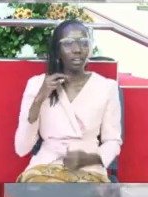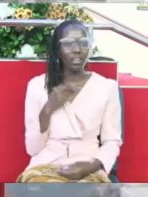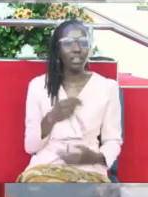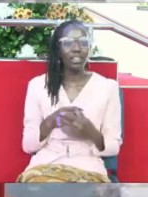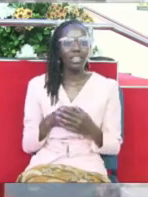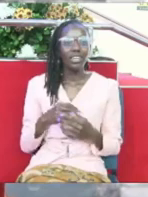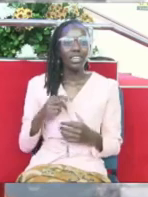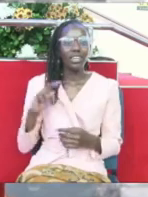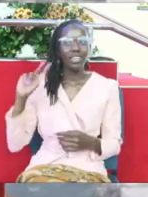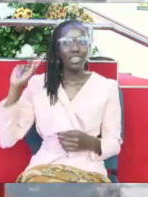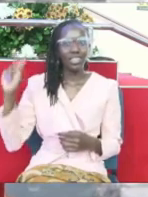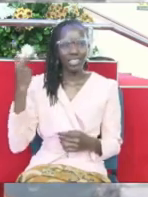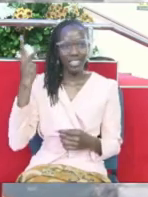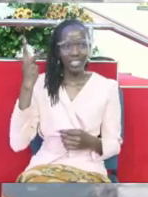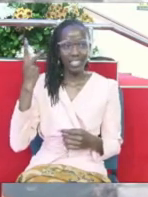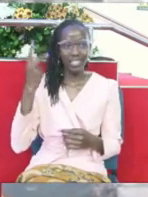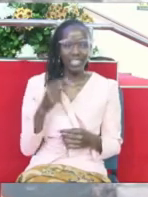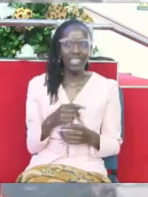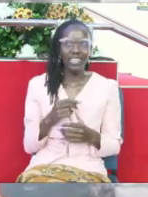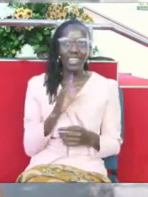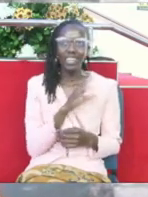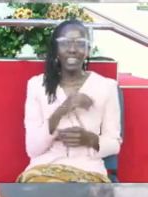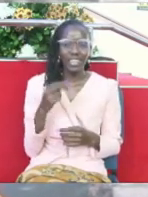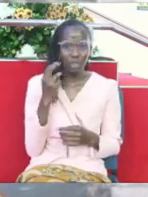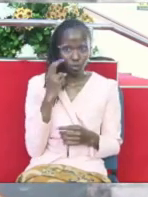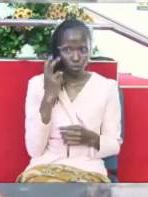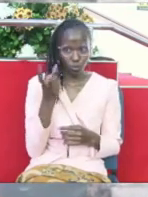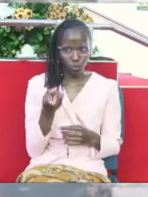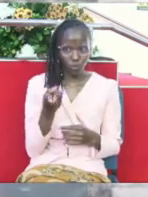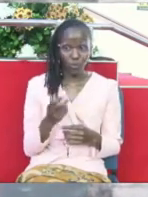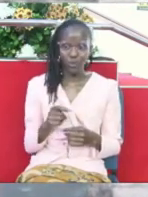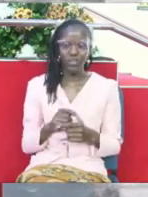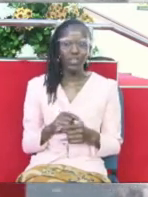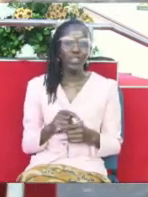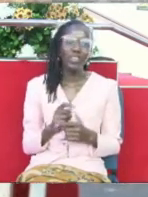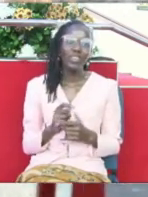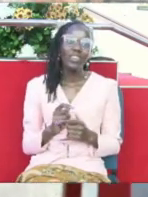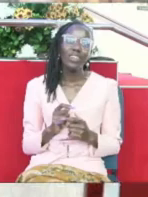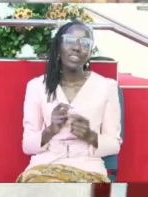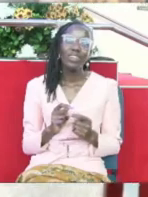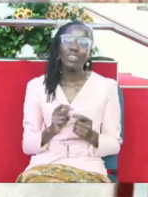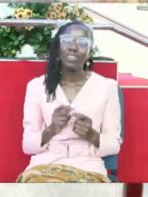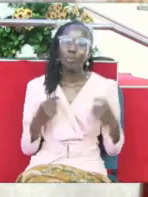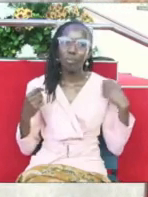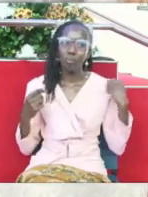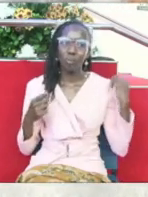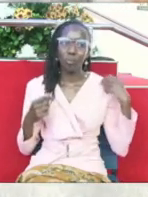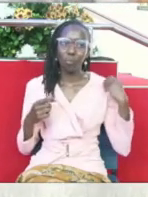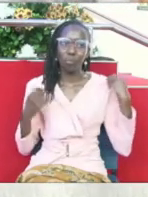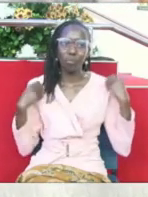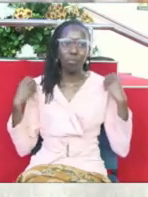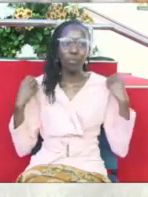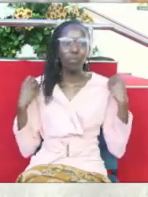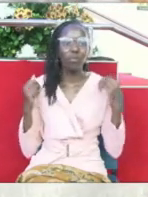who would run. Na mwenyeji wake alikuwa ni mtu aina hiyo akukimbia usiku. So very many times he kept wondering. Kwa hiyo mara nyingi alikuwa anashangaa. This host of